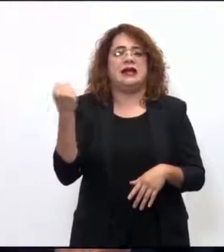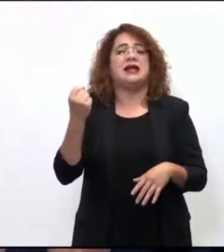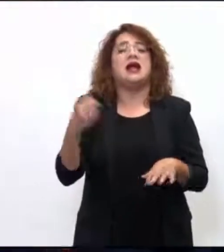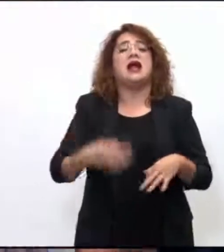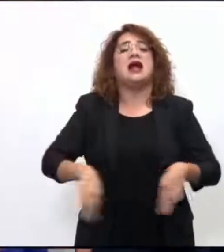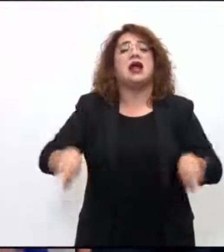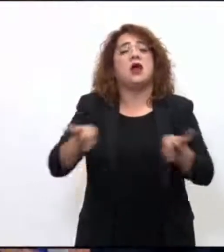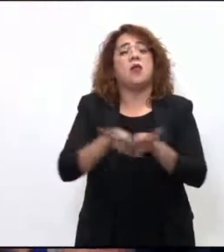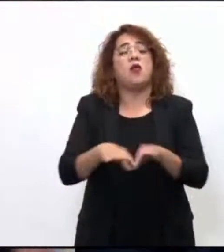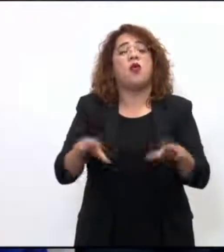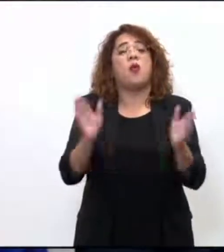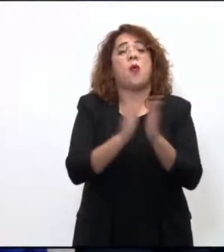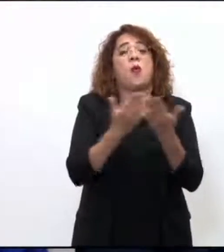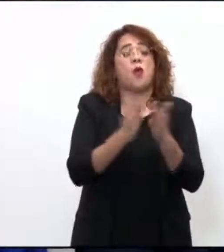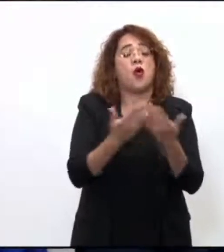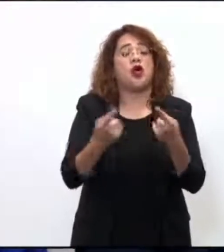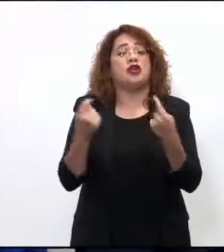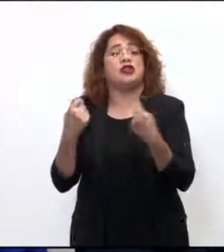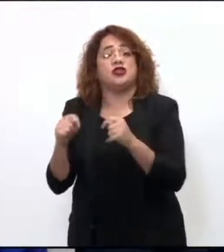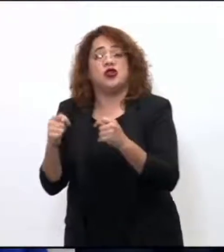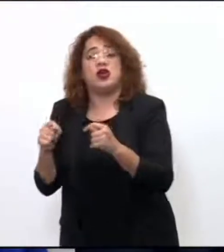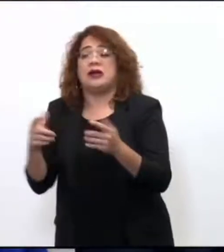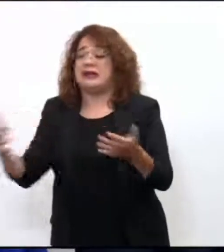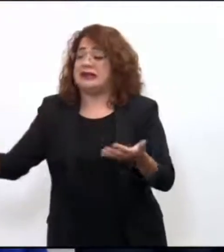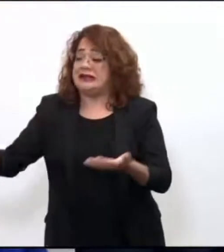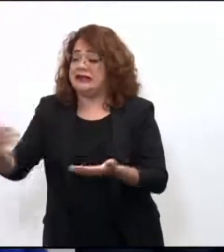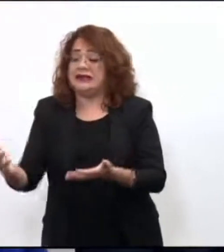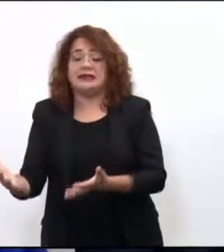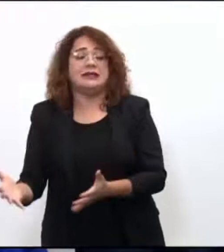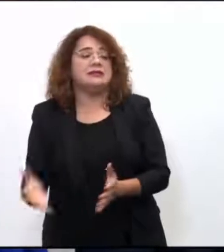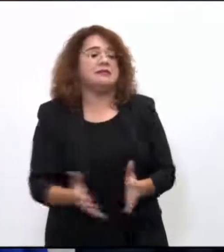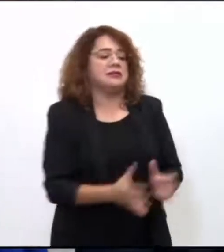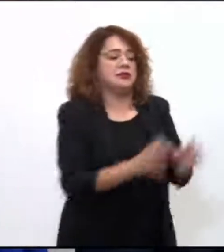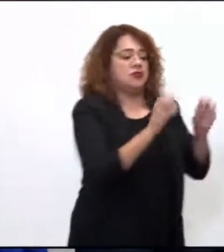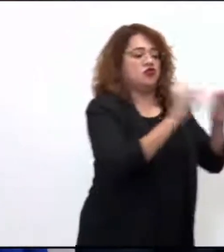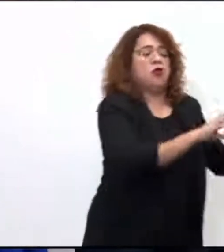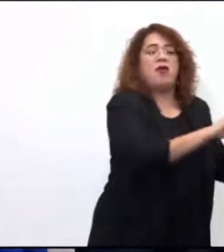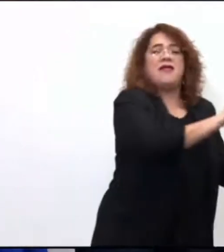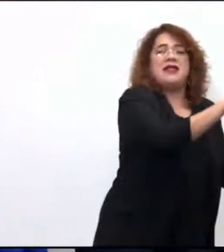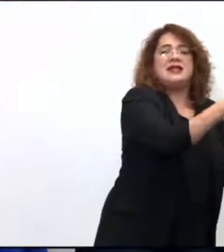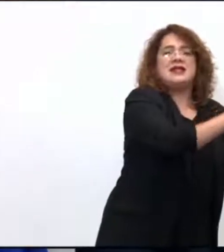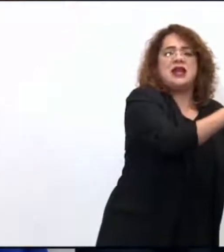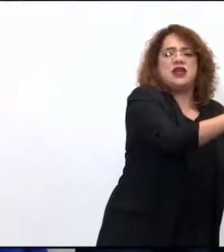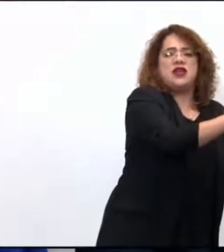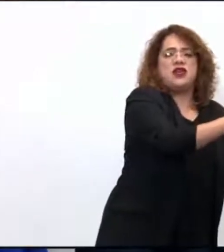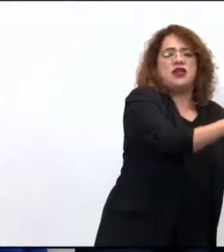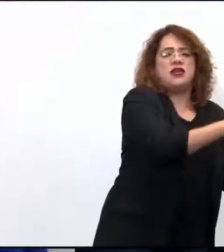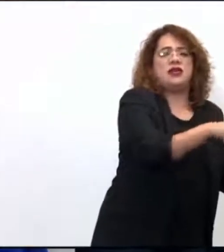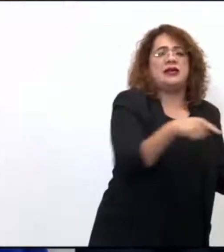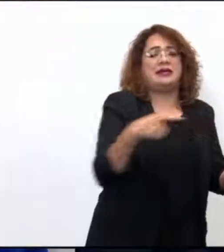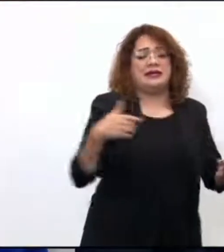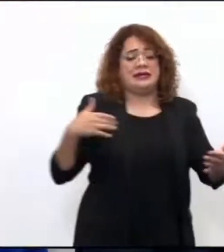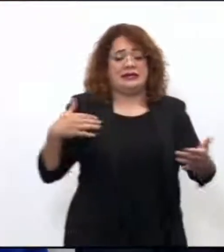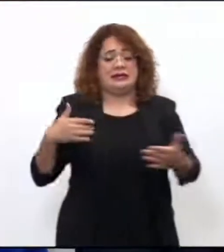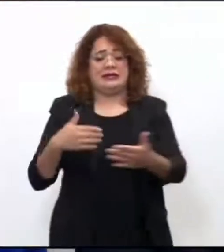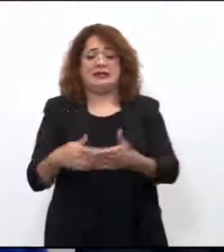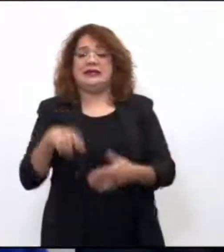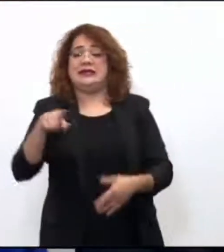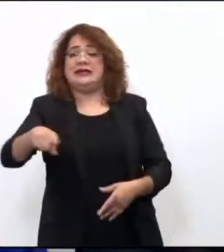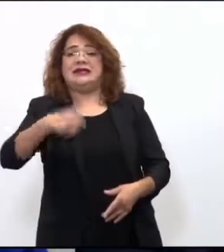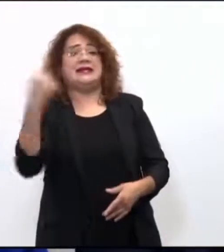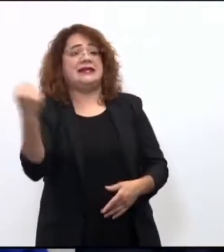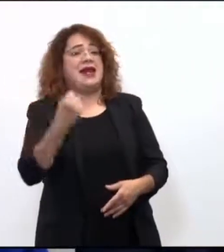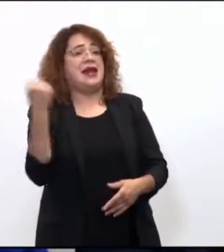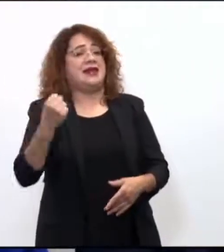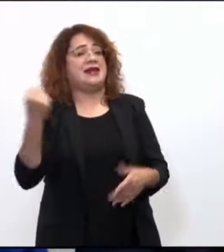those books and toys to one of the drop-off centers this Saturday at the latest, because that is when we are ending the